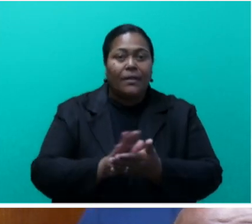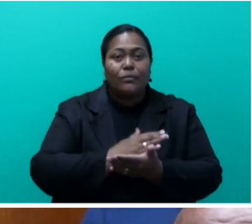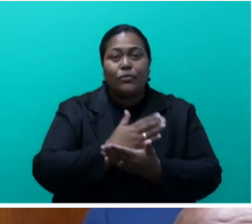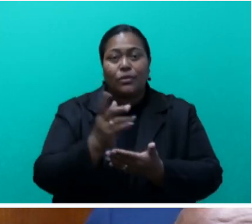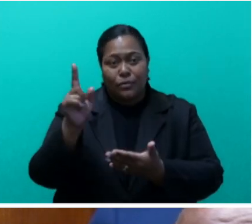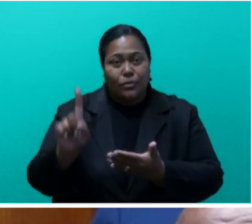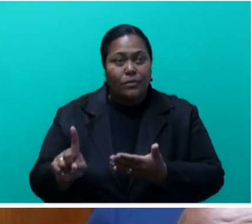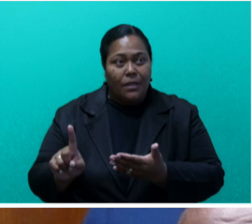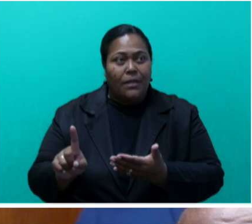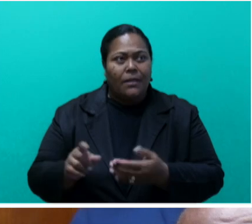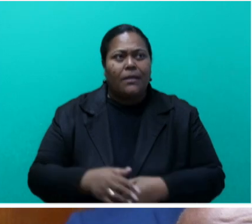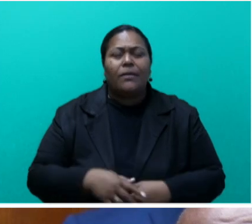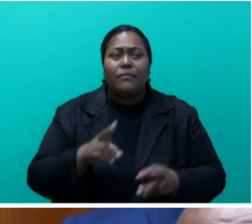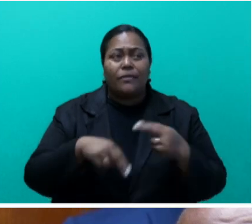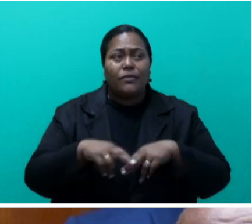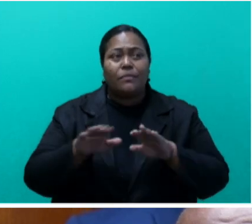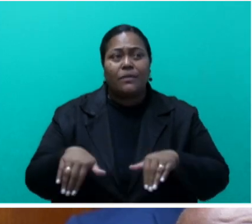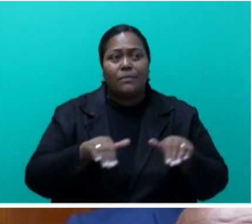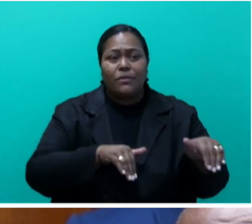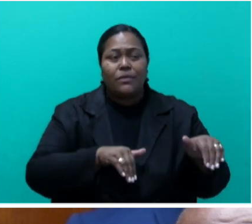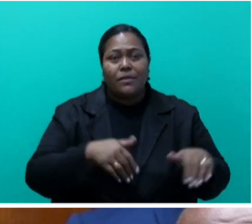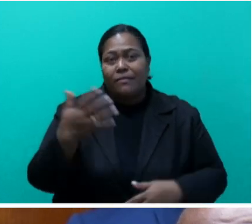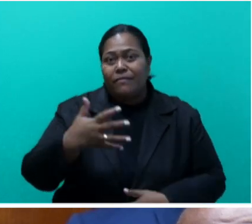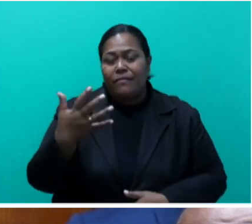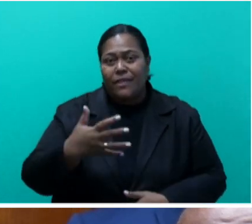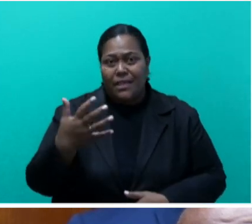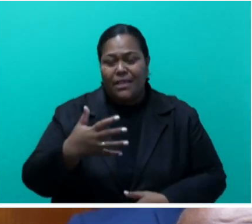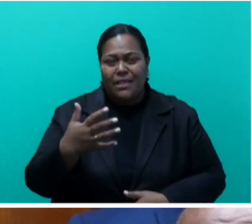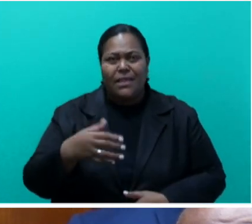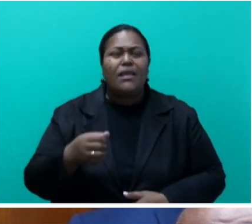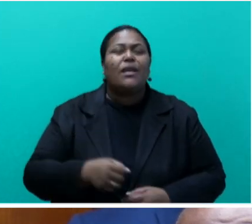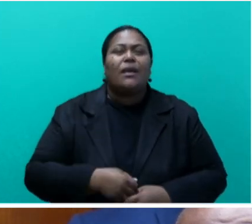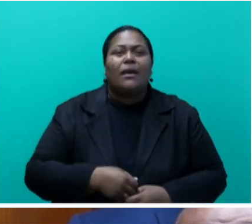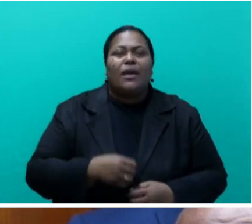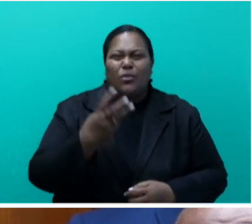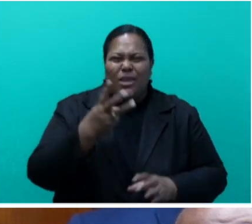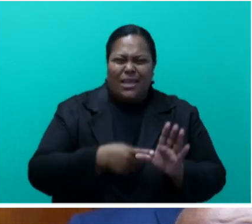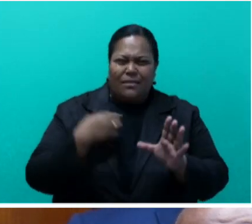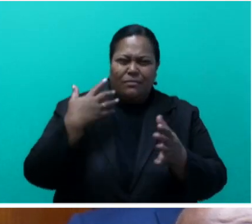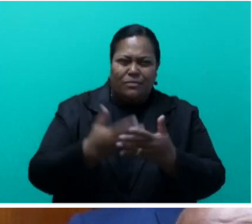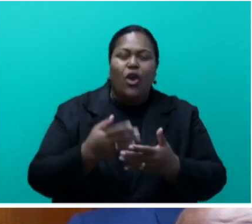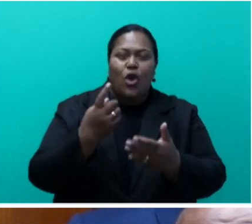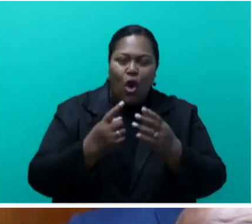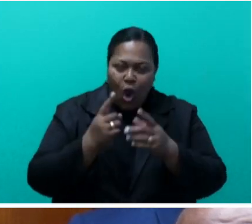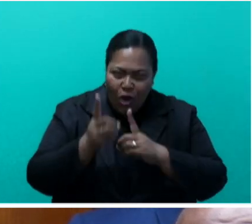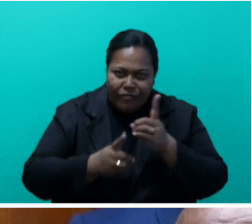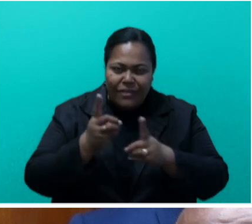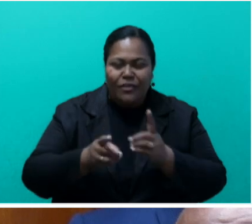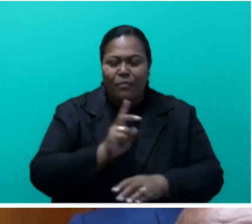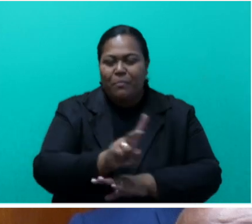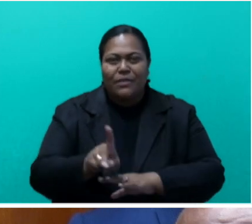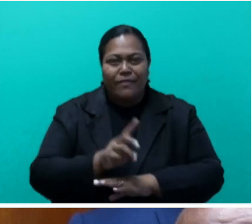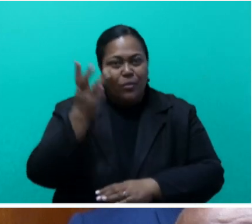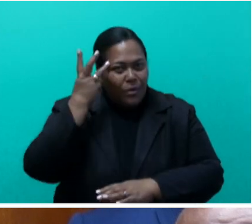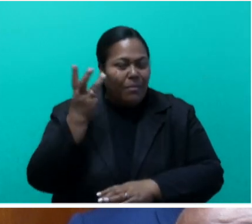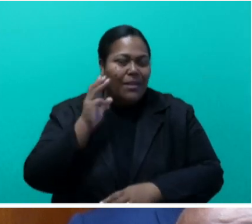of Fiji's participation in the 15th Triennial Conference of Pacific Women, the 8th meeting of Pacific